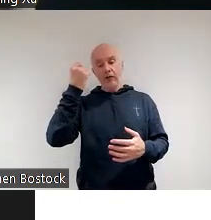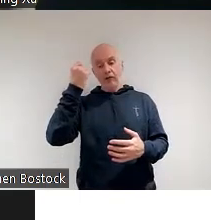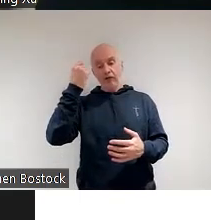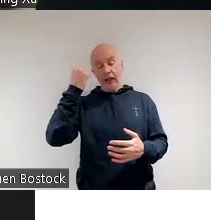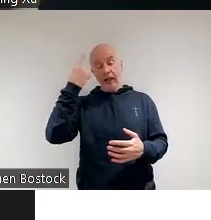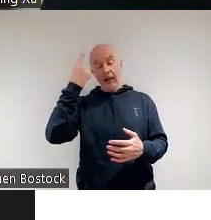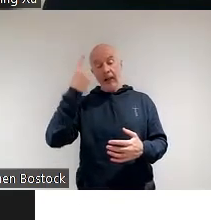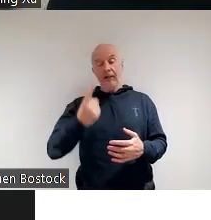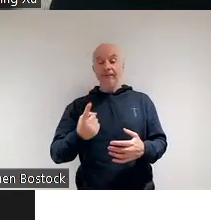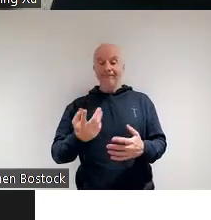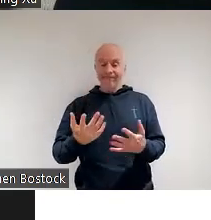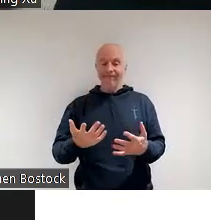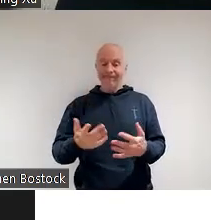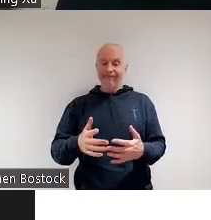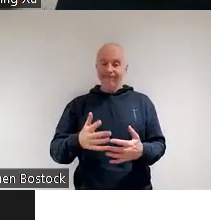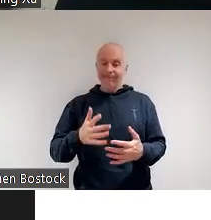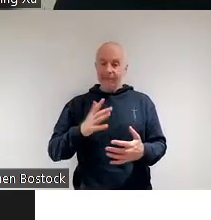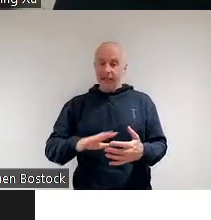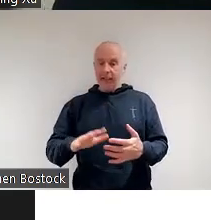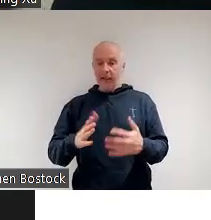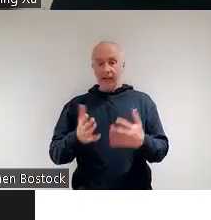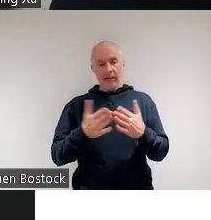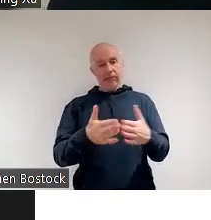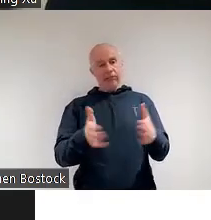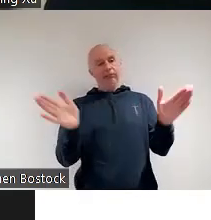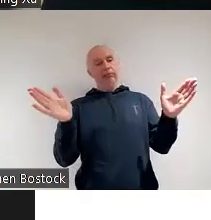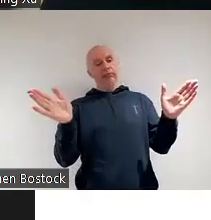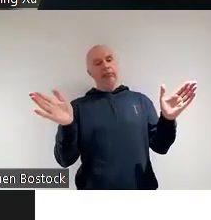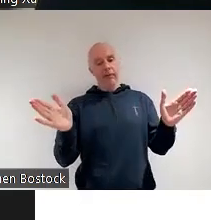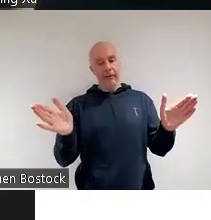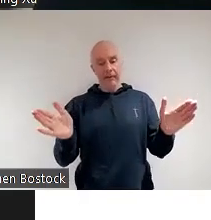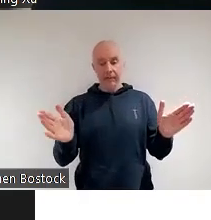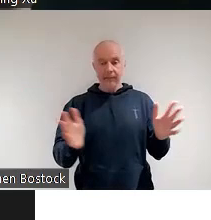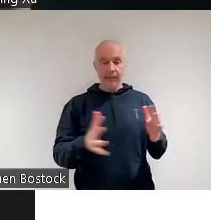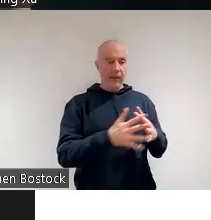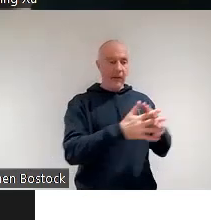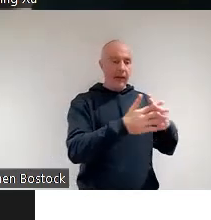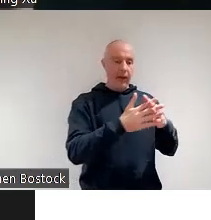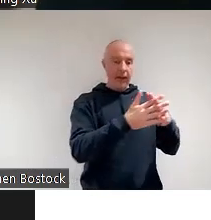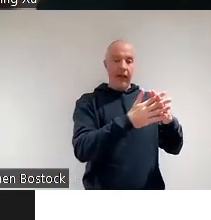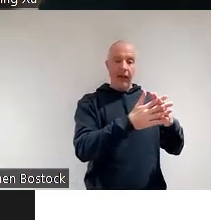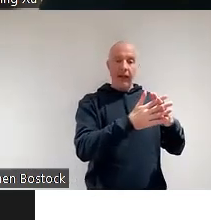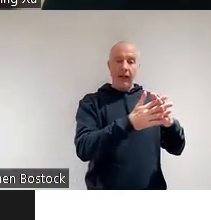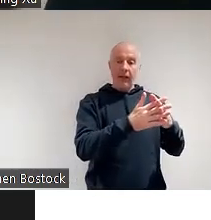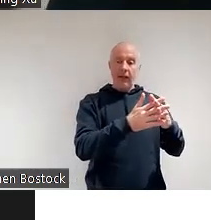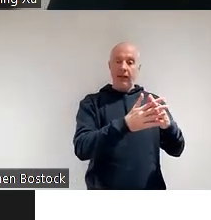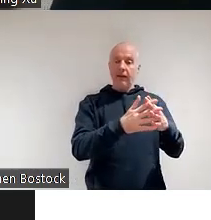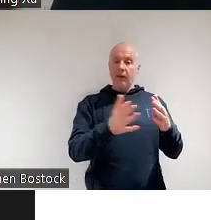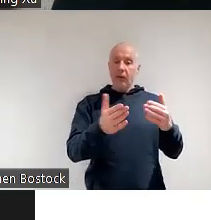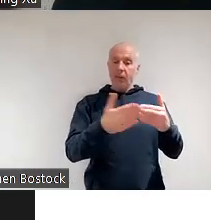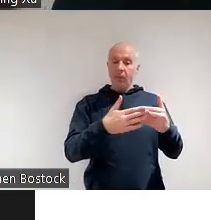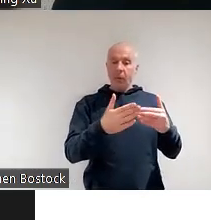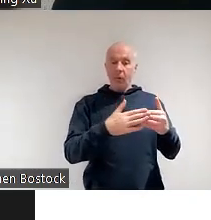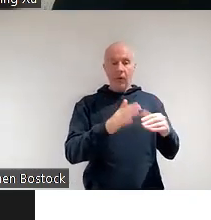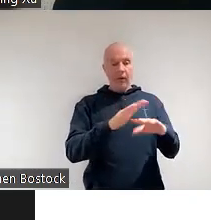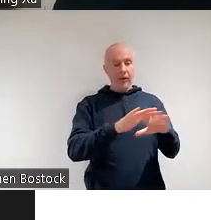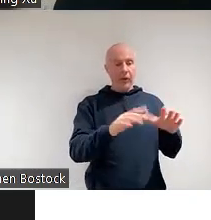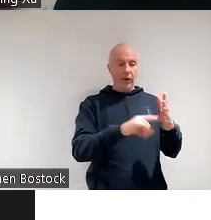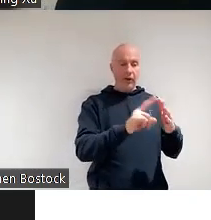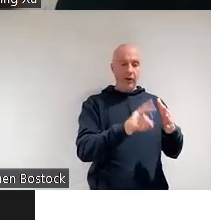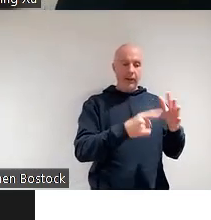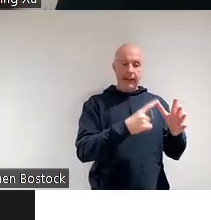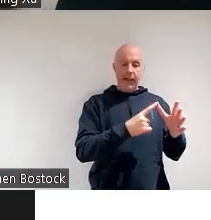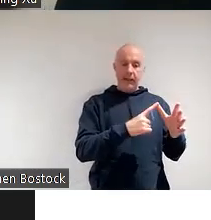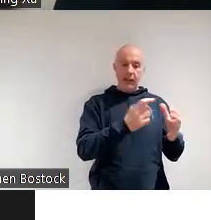to open their network in North America to more non-Tesla drivers to use